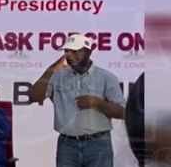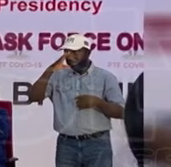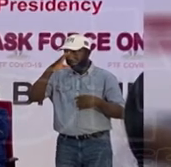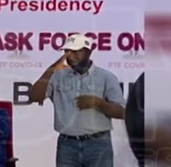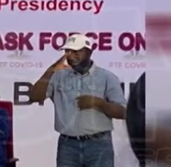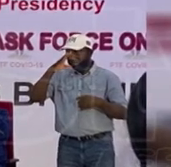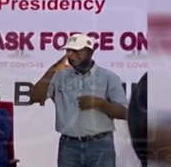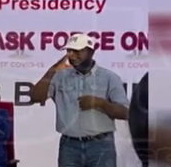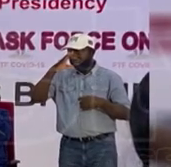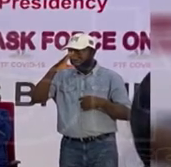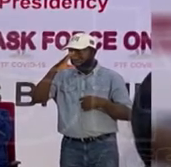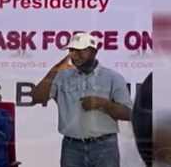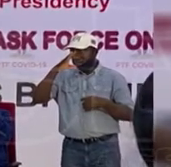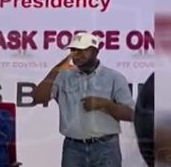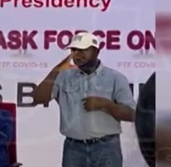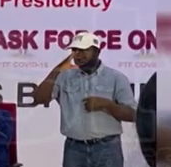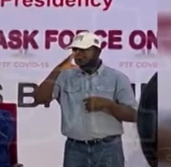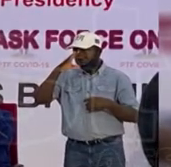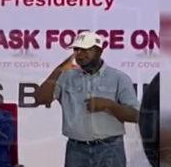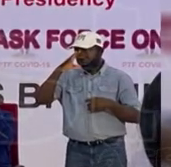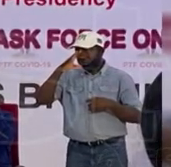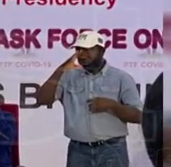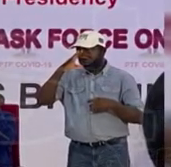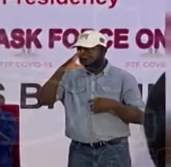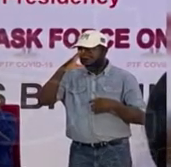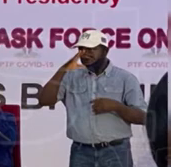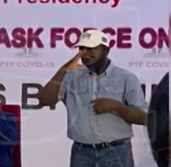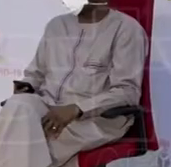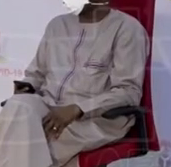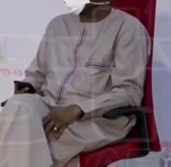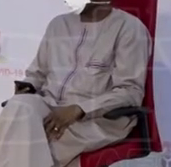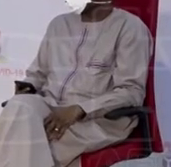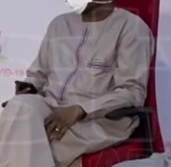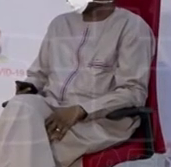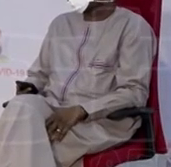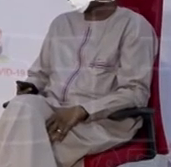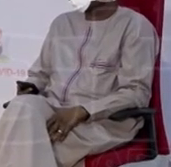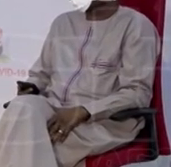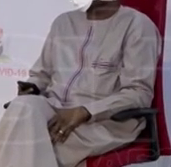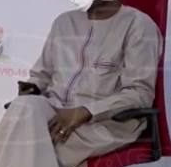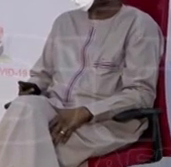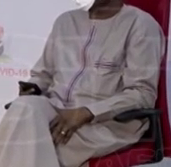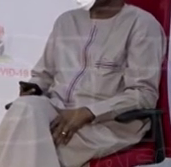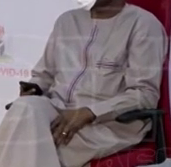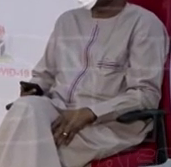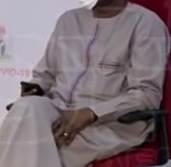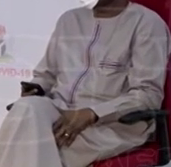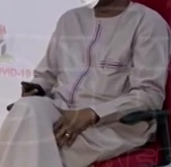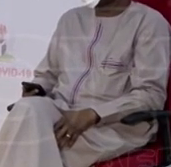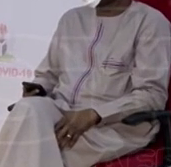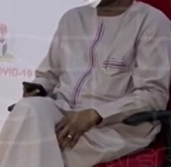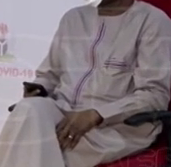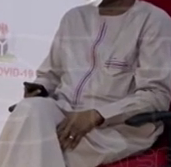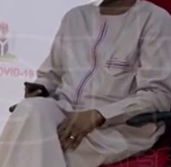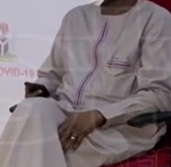by Wednesday inside Abuja. In Yan said the schools they no go reopen until government don't they sure say the children then fit to go school,